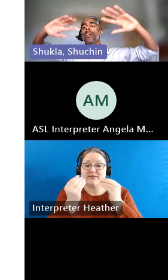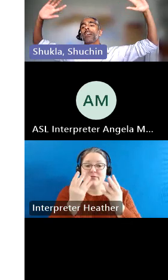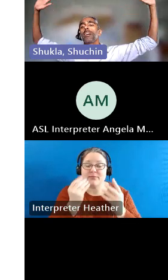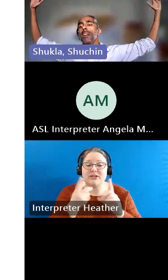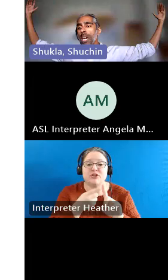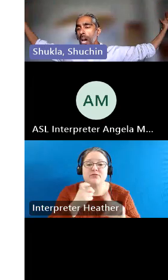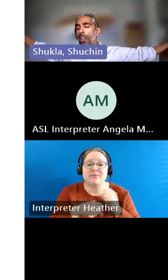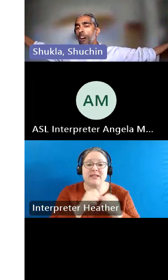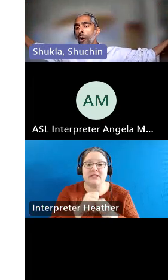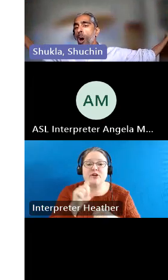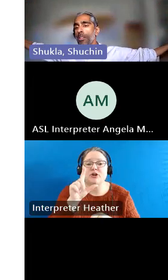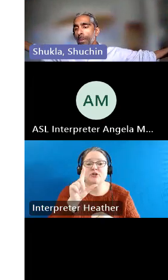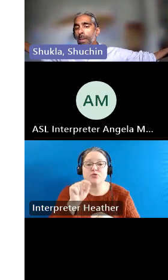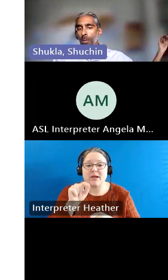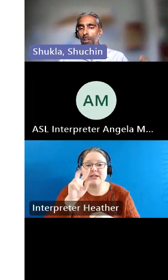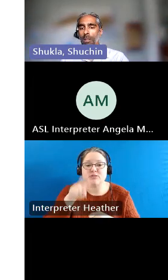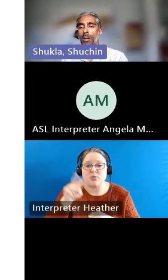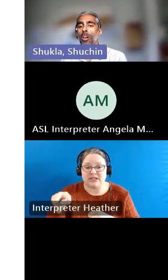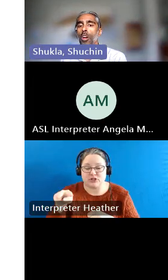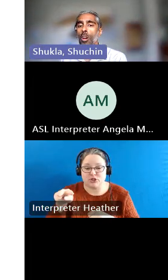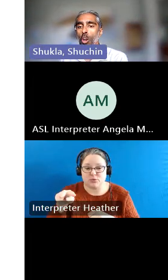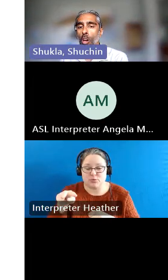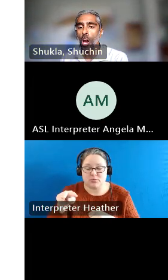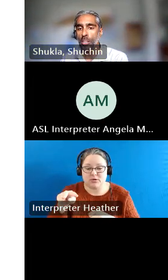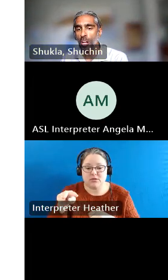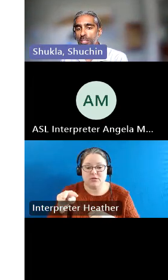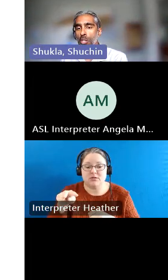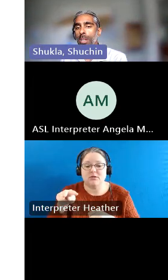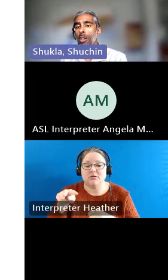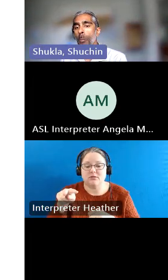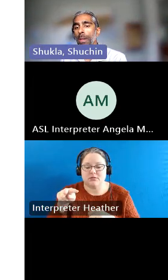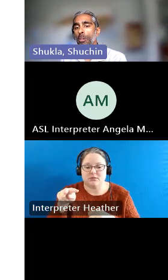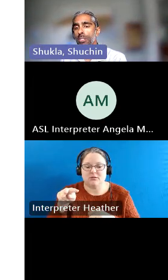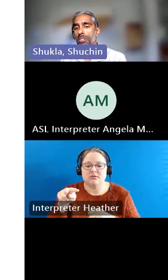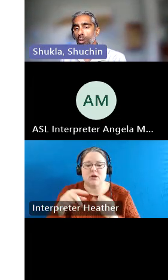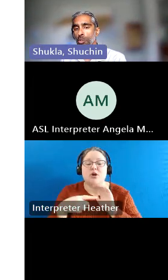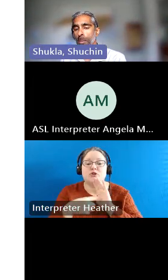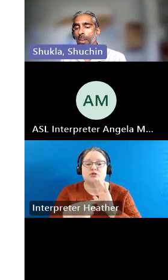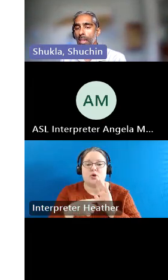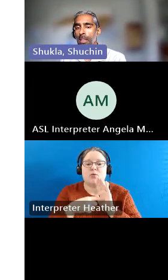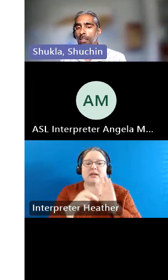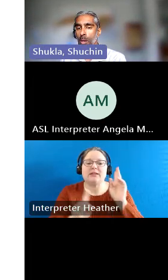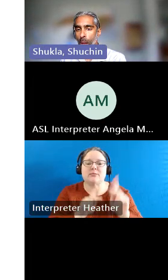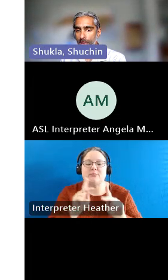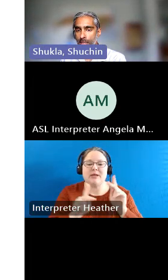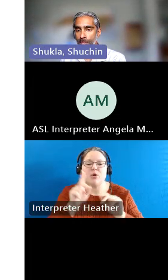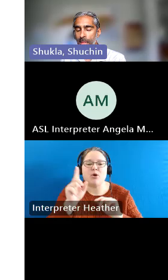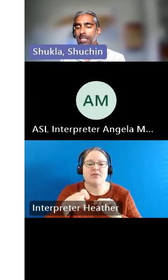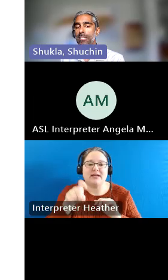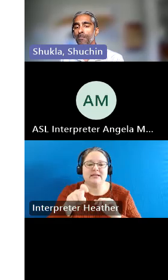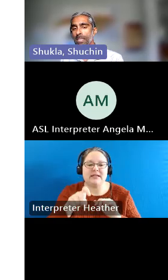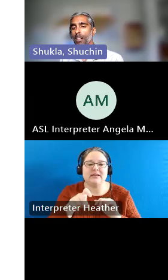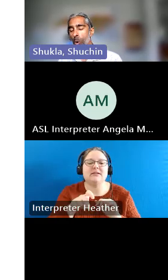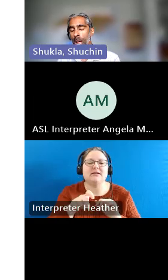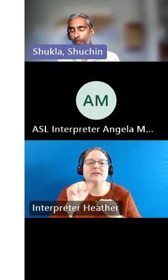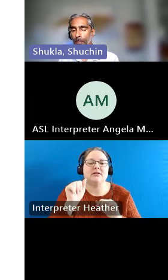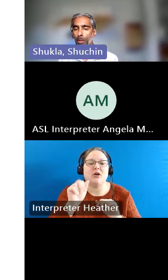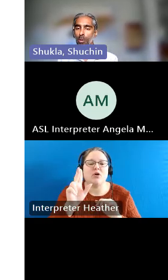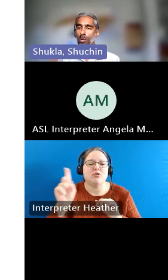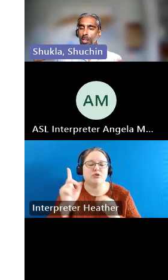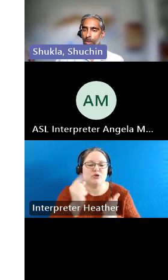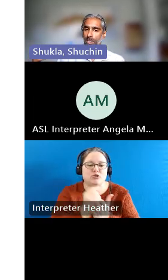of the big cut of all the people, adults who need opioid use disorder treatment in the US. And this is